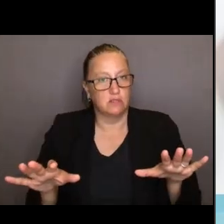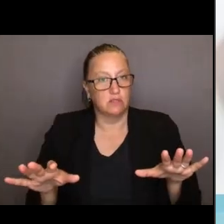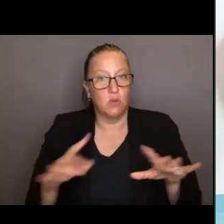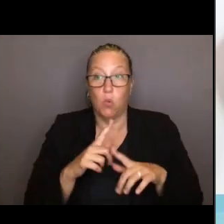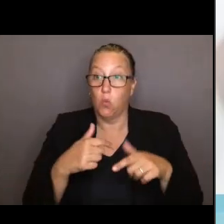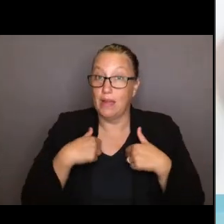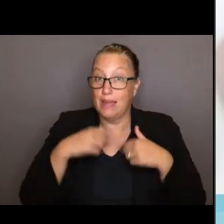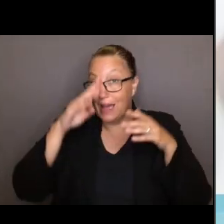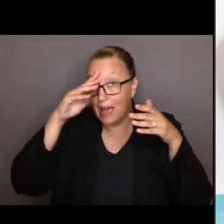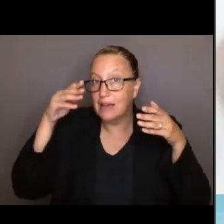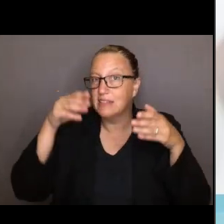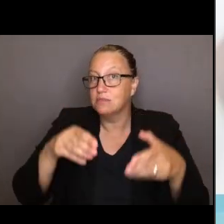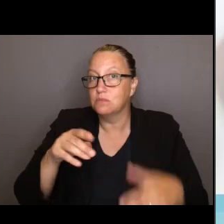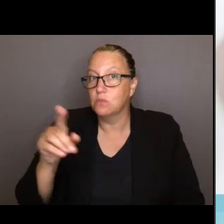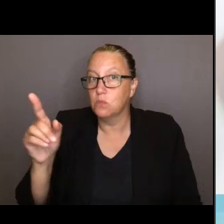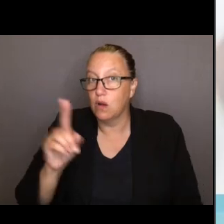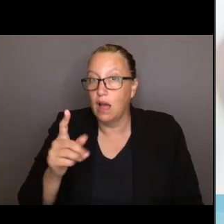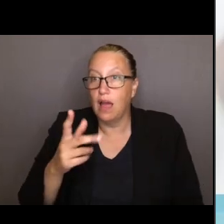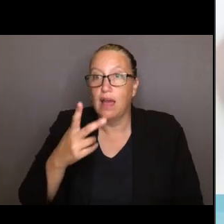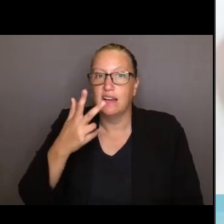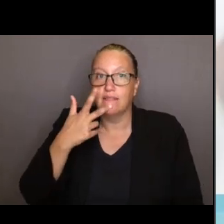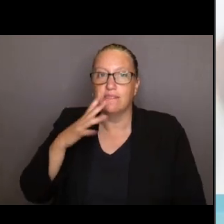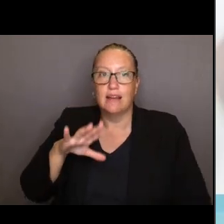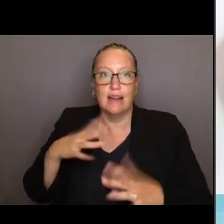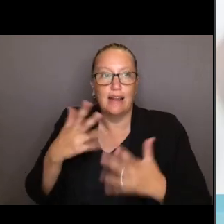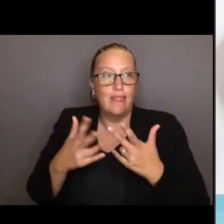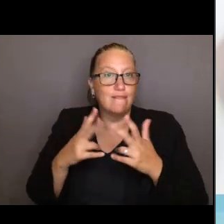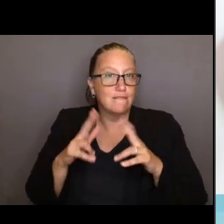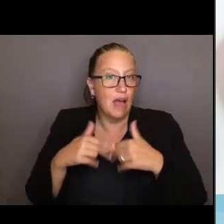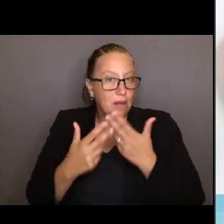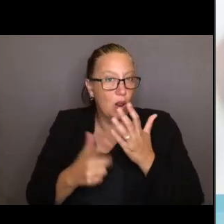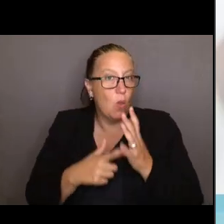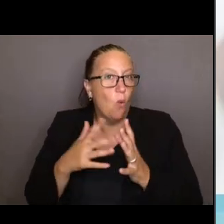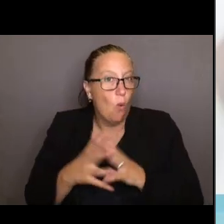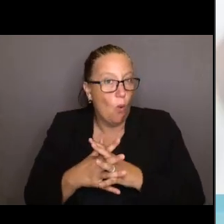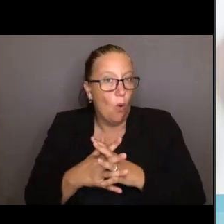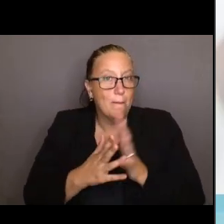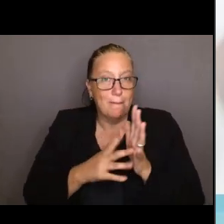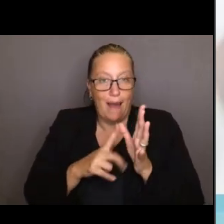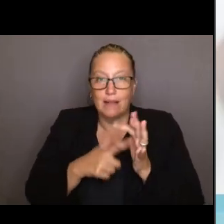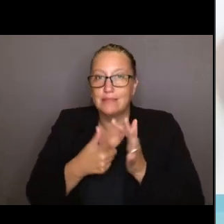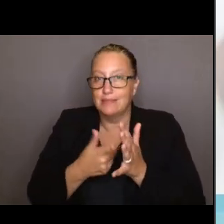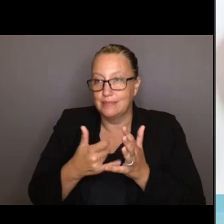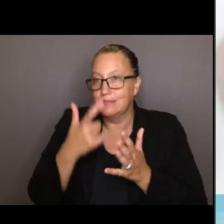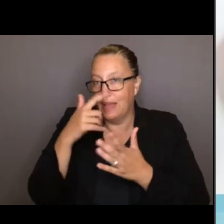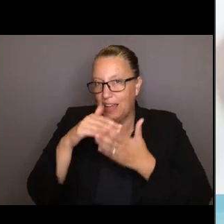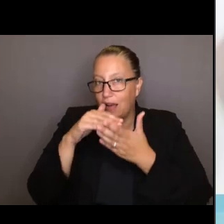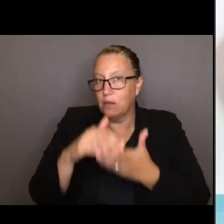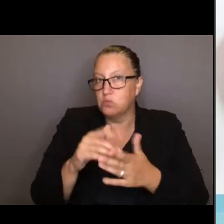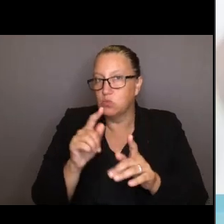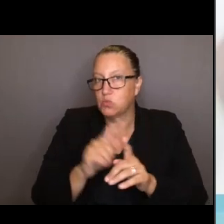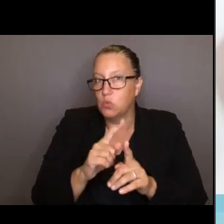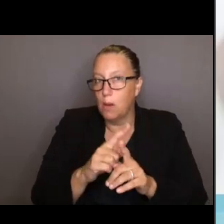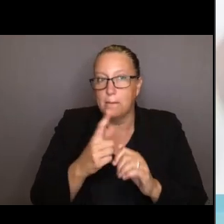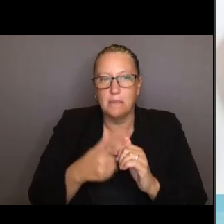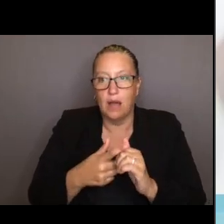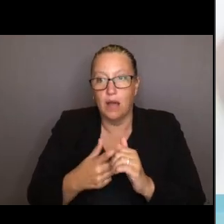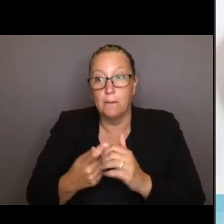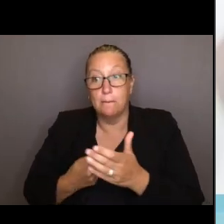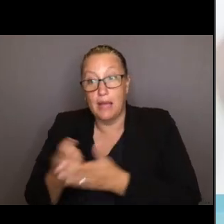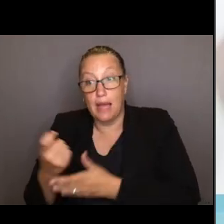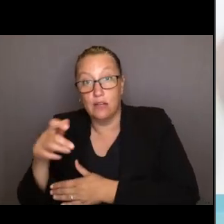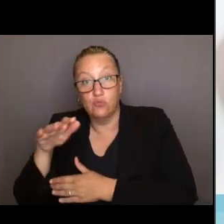is, if there is any associated family law matters, we can assist with that as well. So we